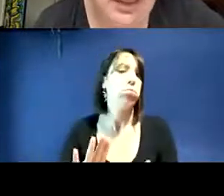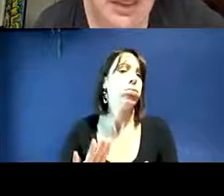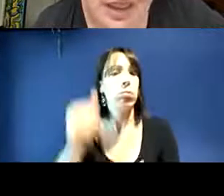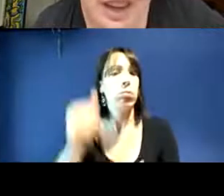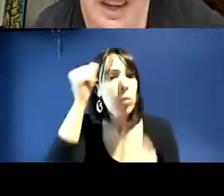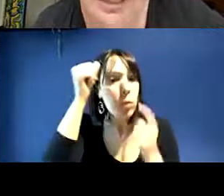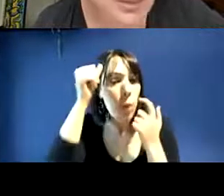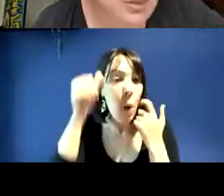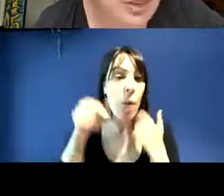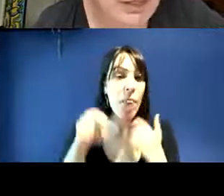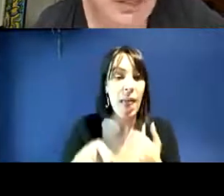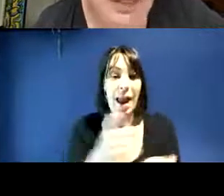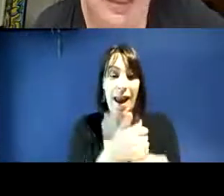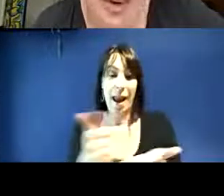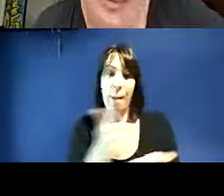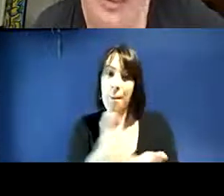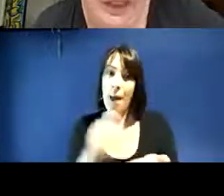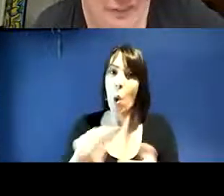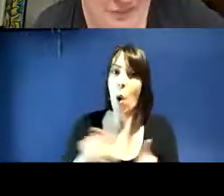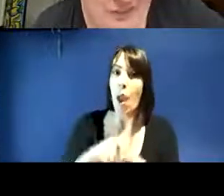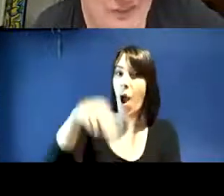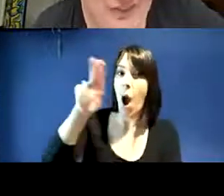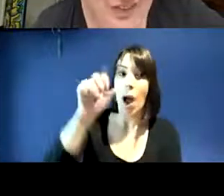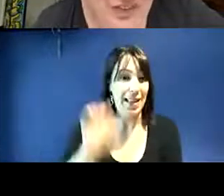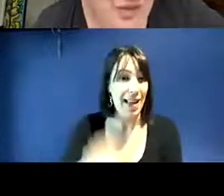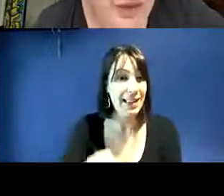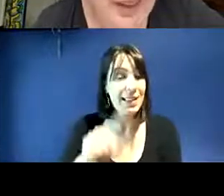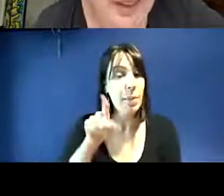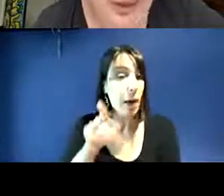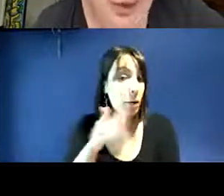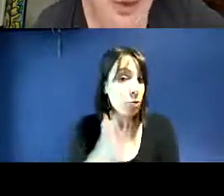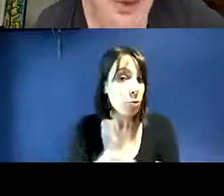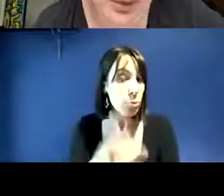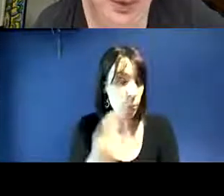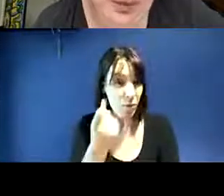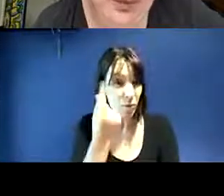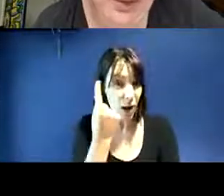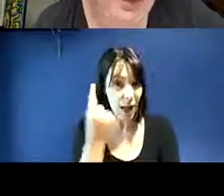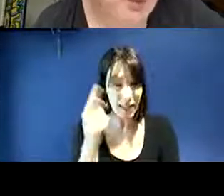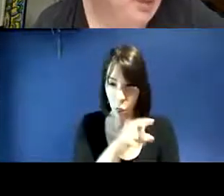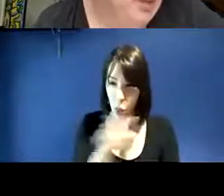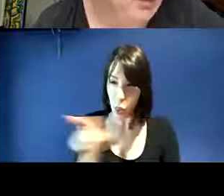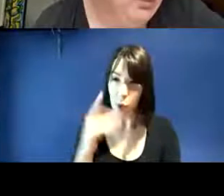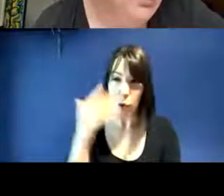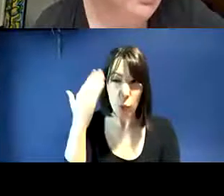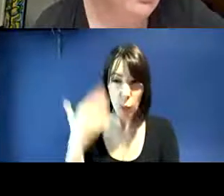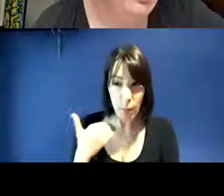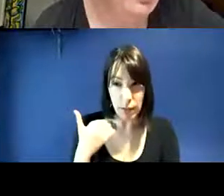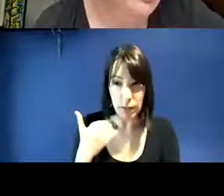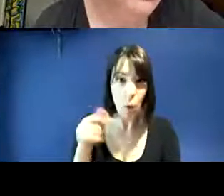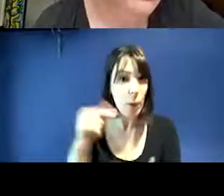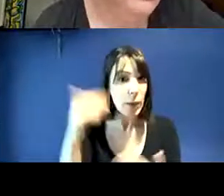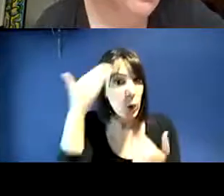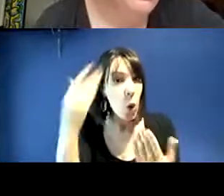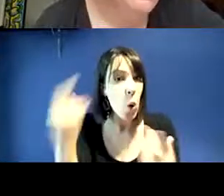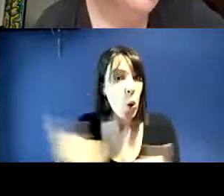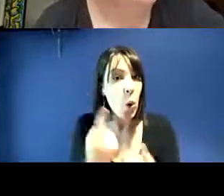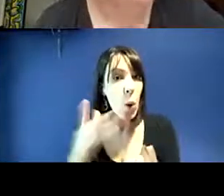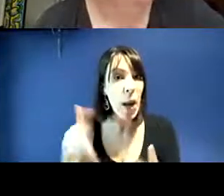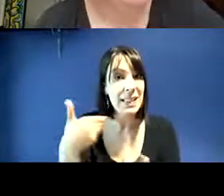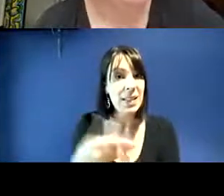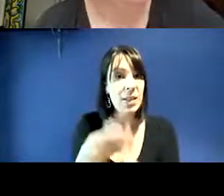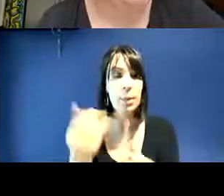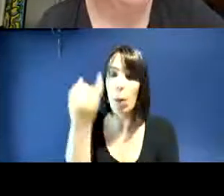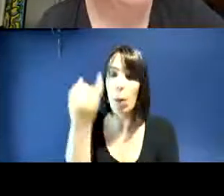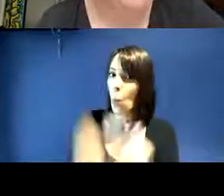names are usually only learned when the worst possible scenario comes to light. That's